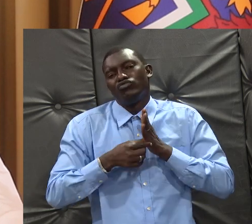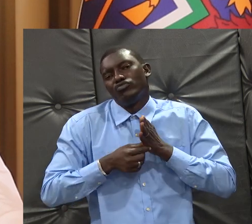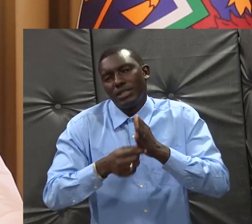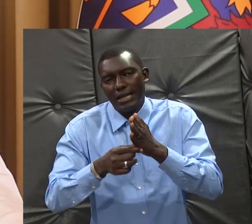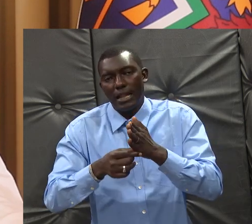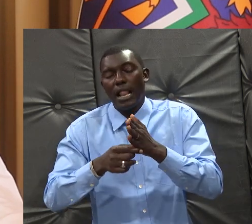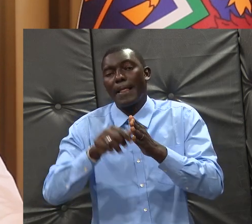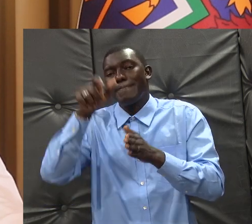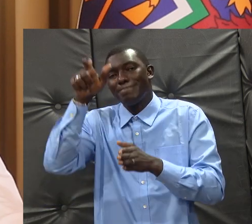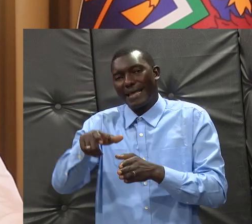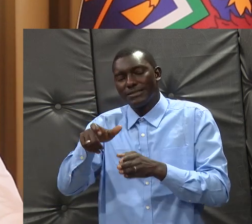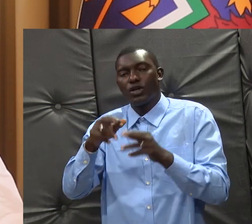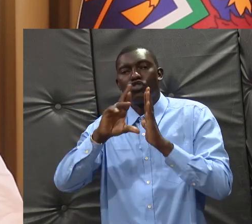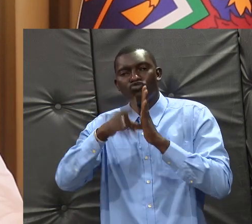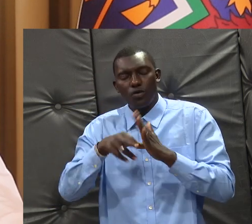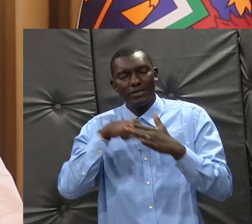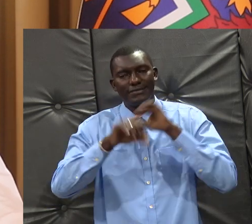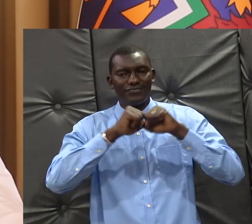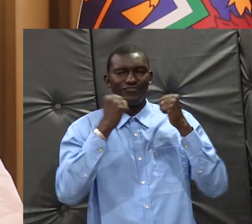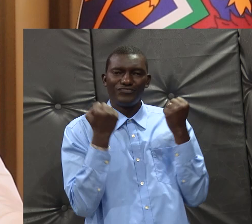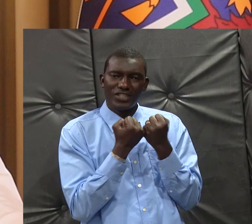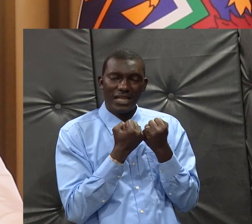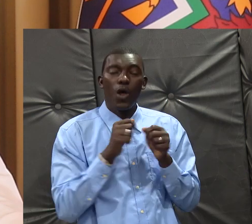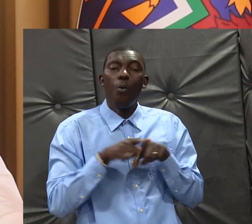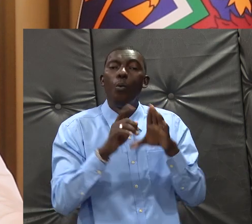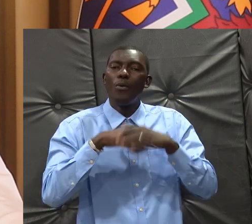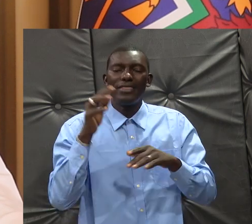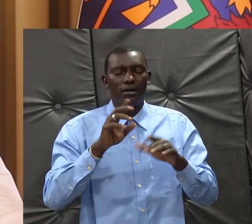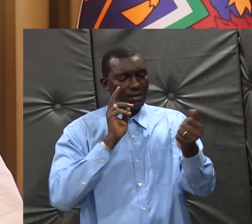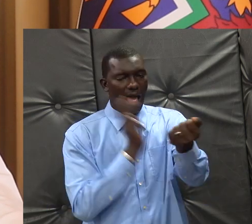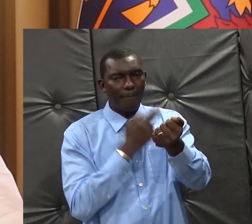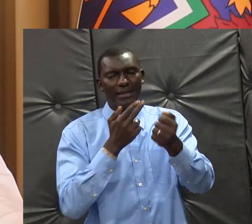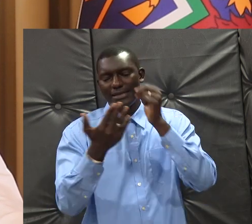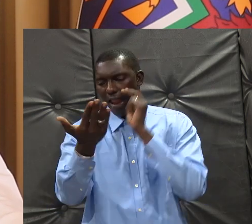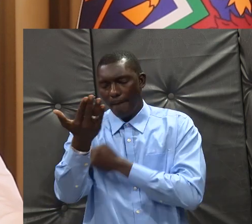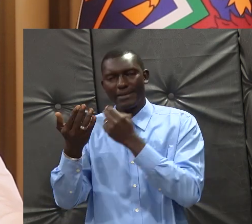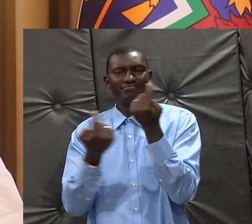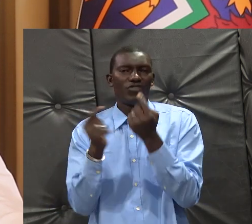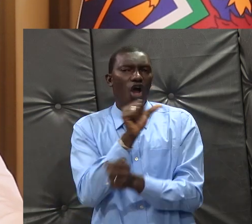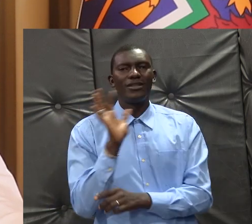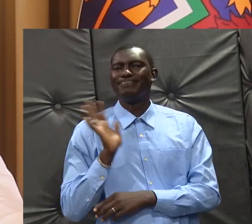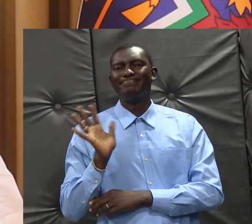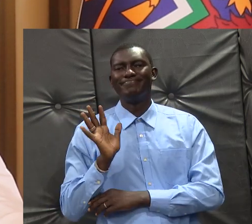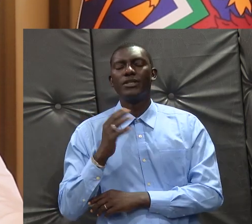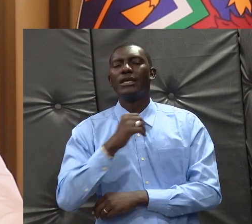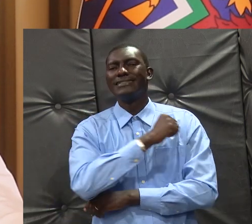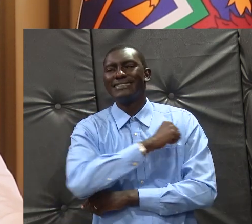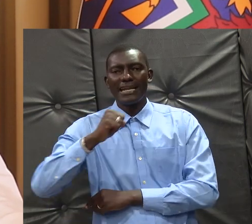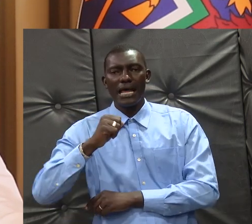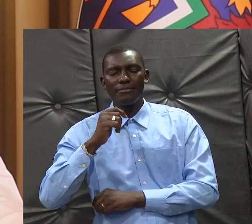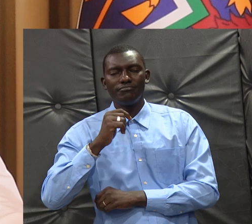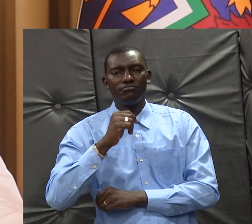society without harming anyone else. Crime, injustice, and the